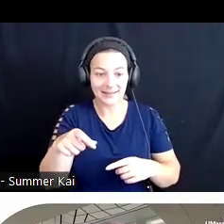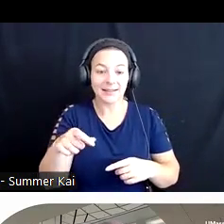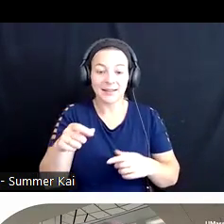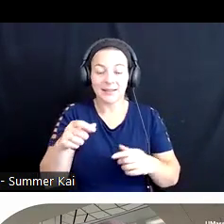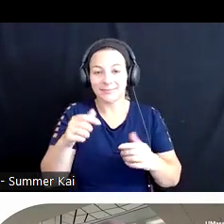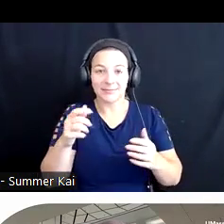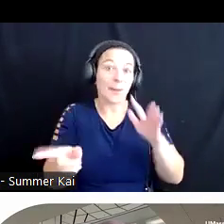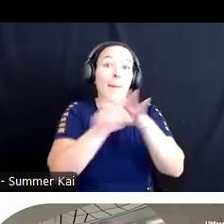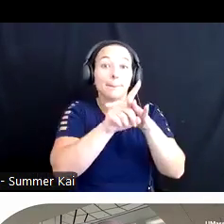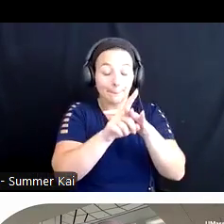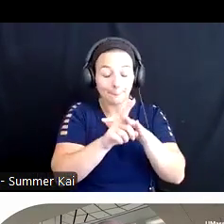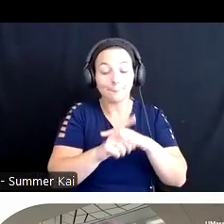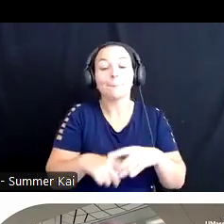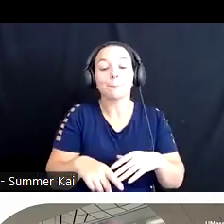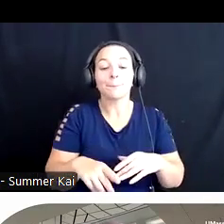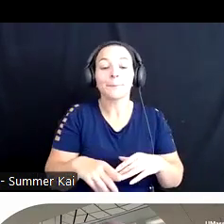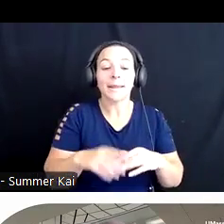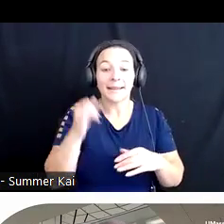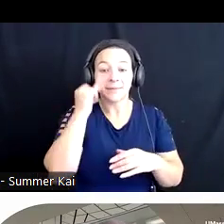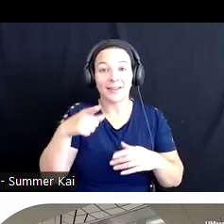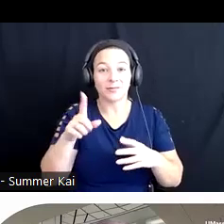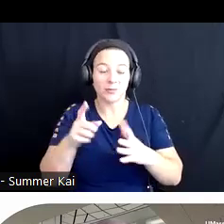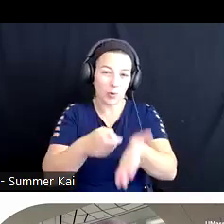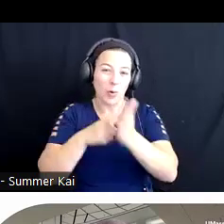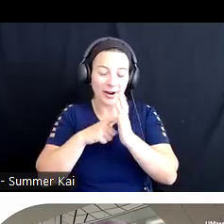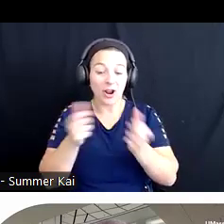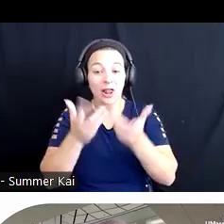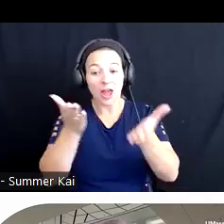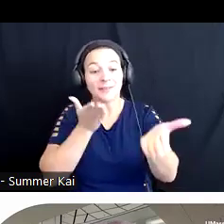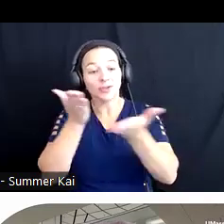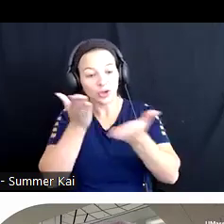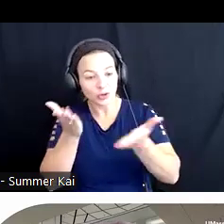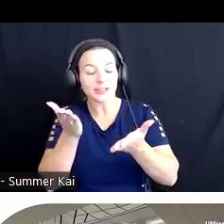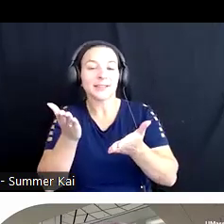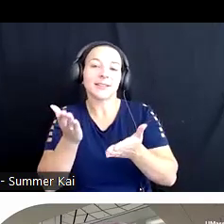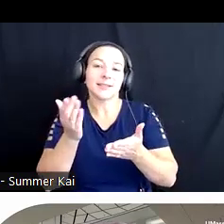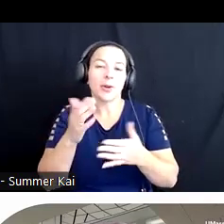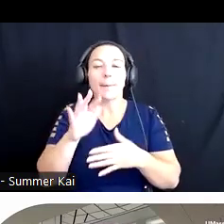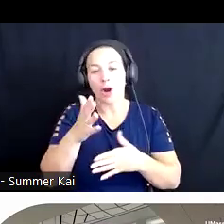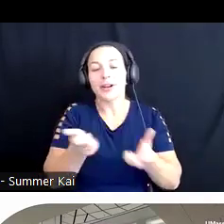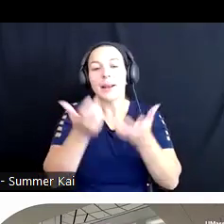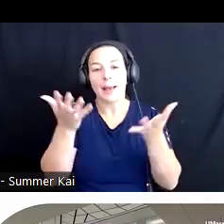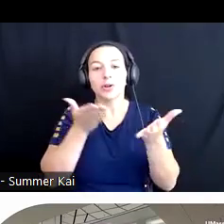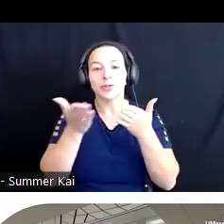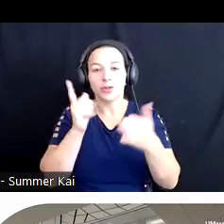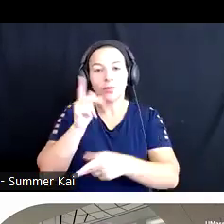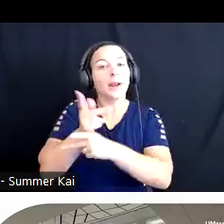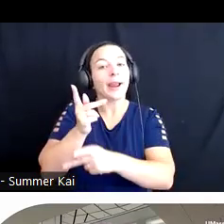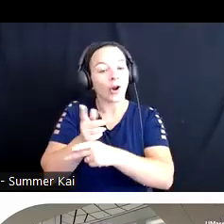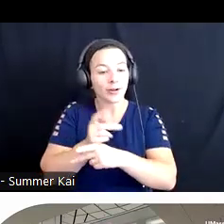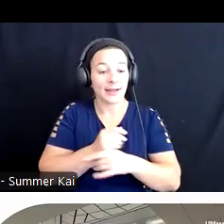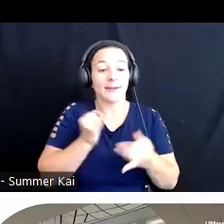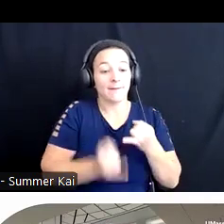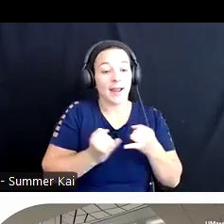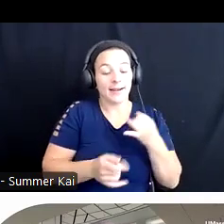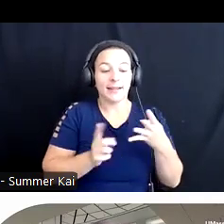arose and required moderate amounts of service to take care of. And finally, these are